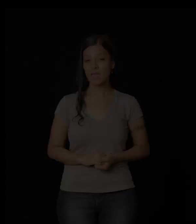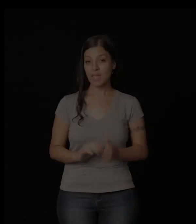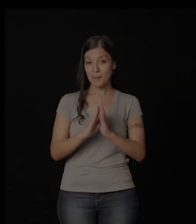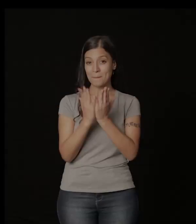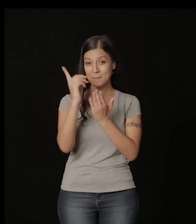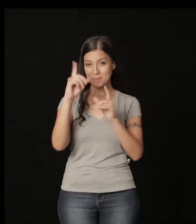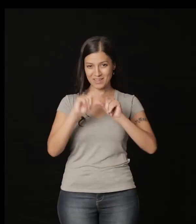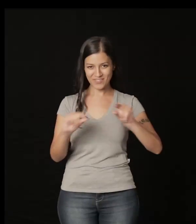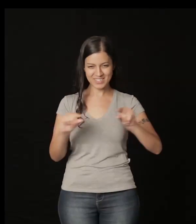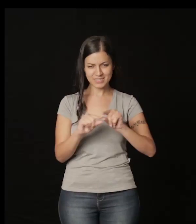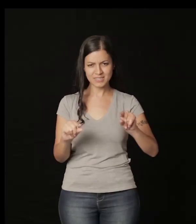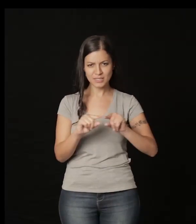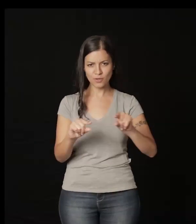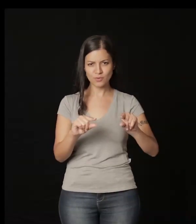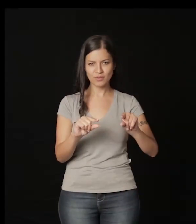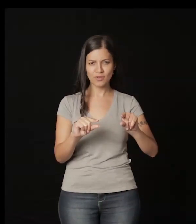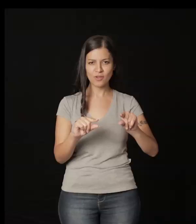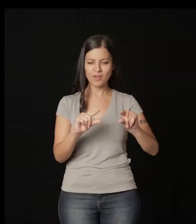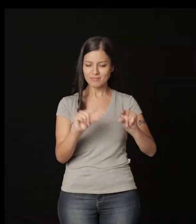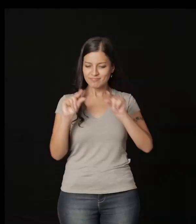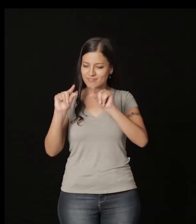that line, and we thought, well,